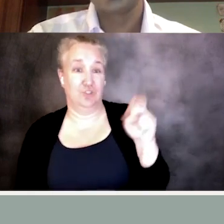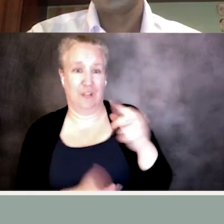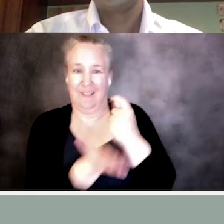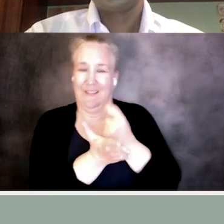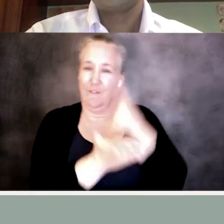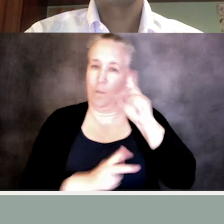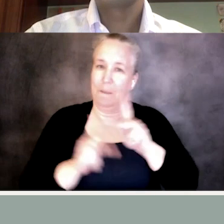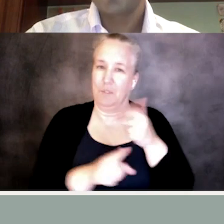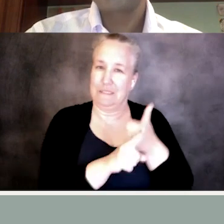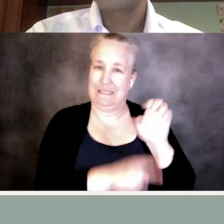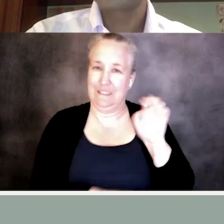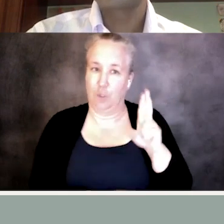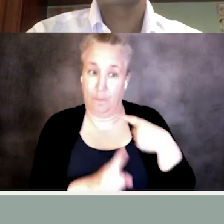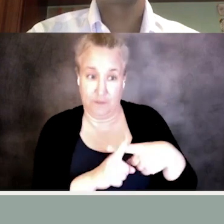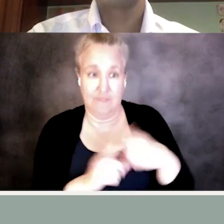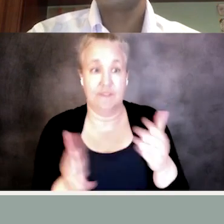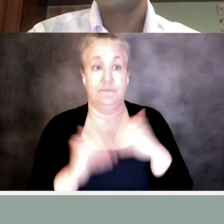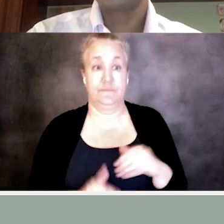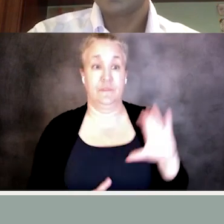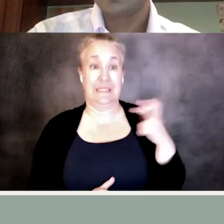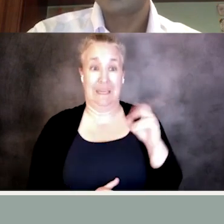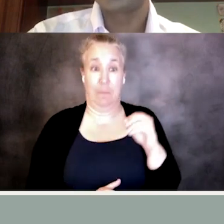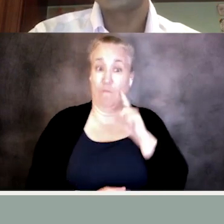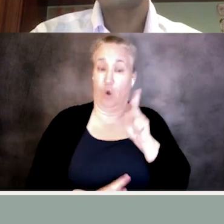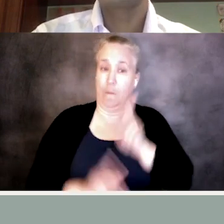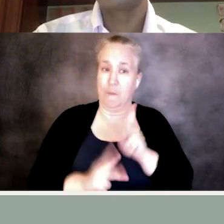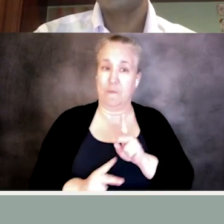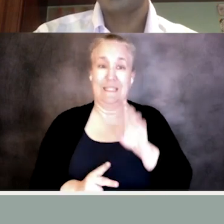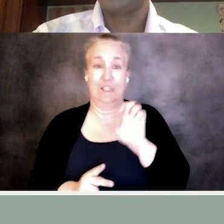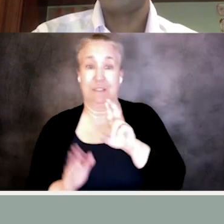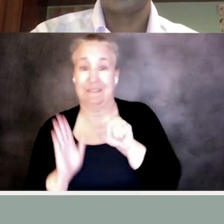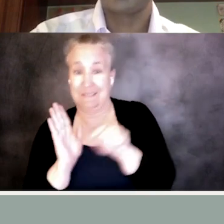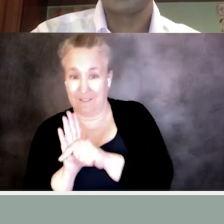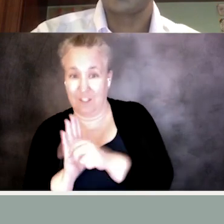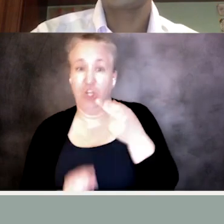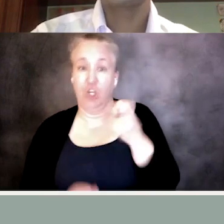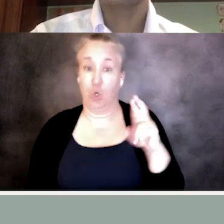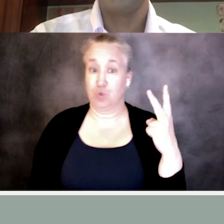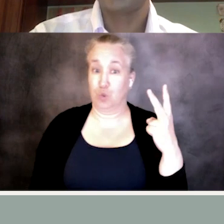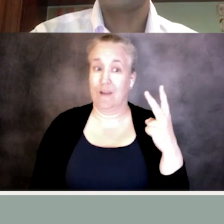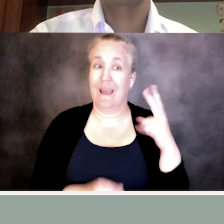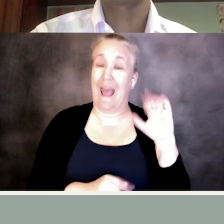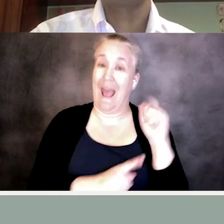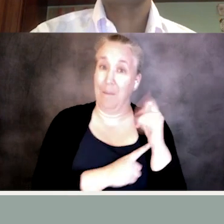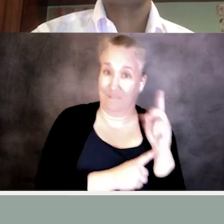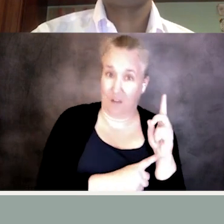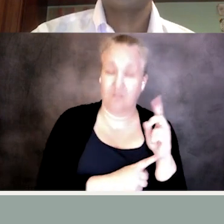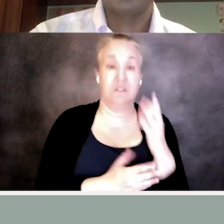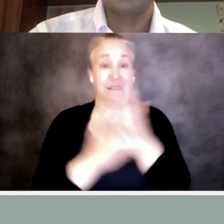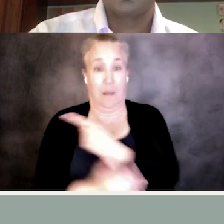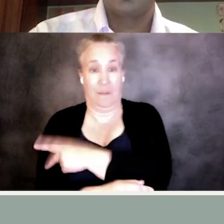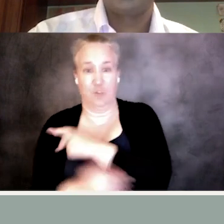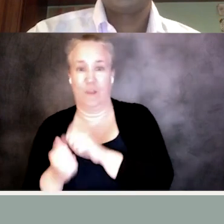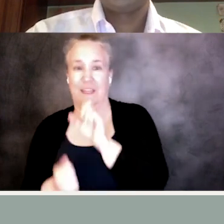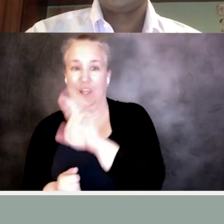disease, chemotherapy for patients who have ER negative disease, HER2 amplified disease, and some patients with ER positive